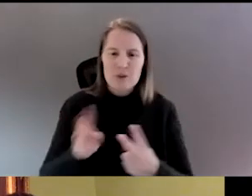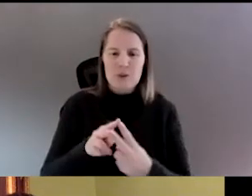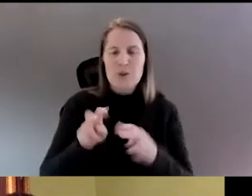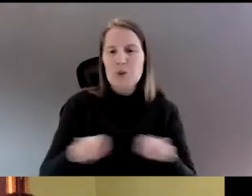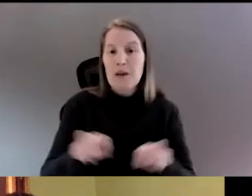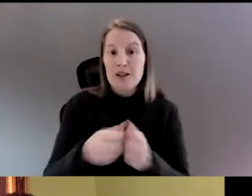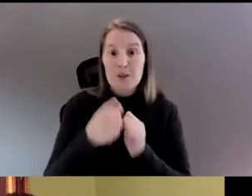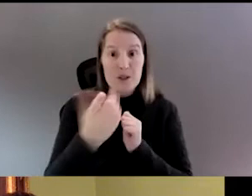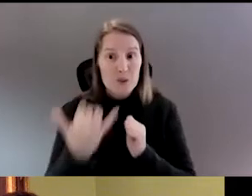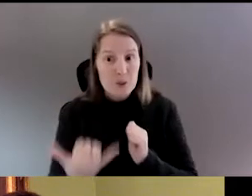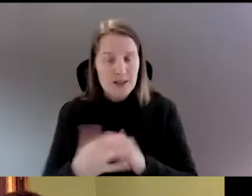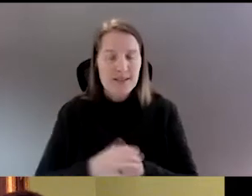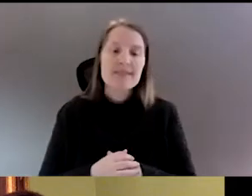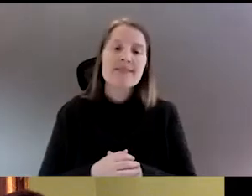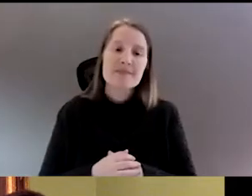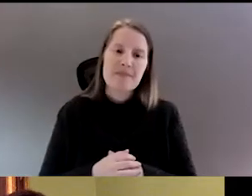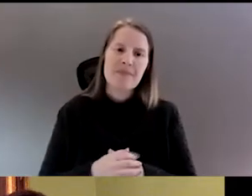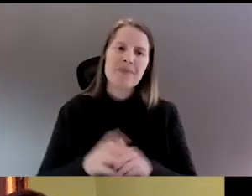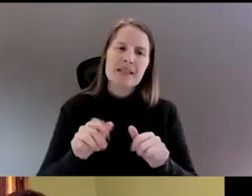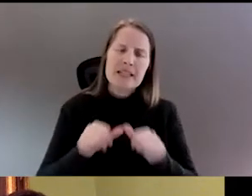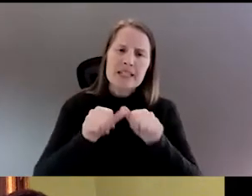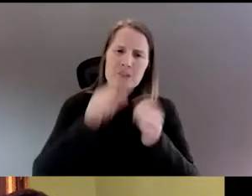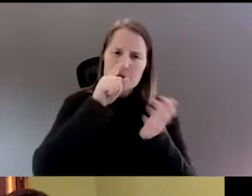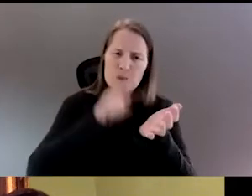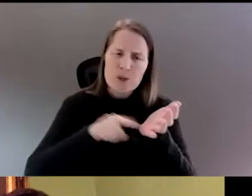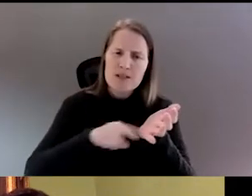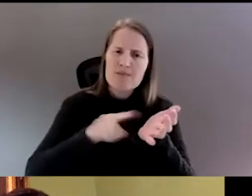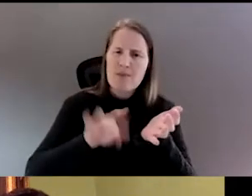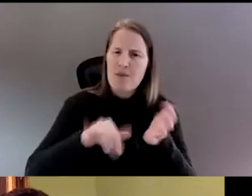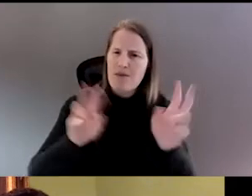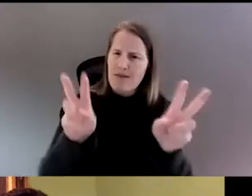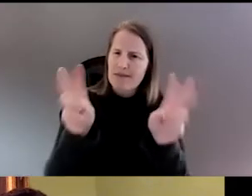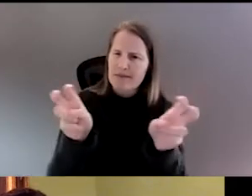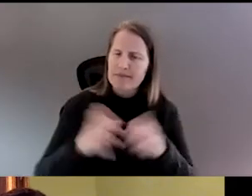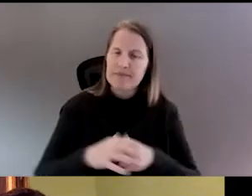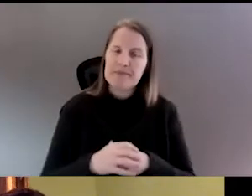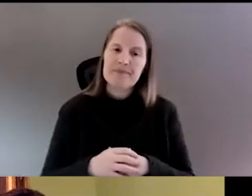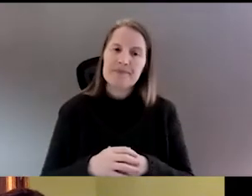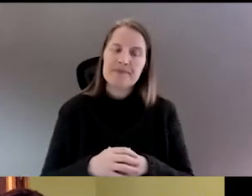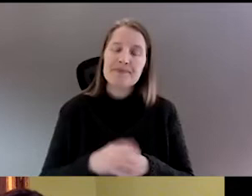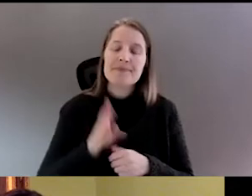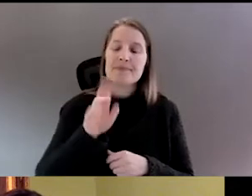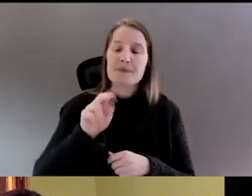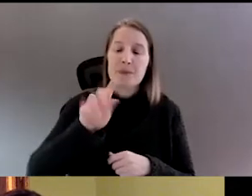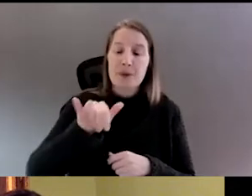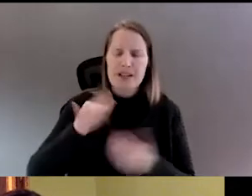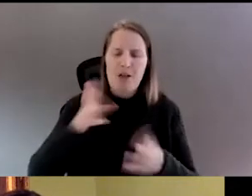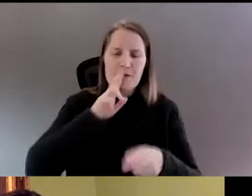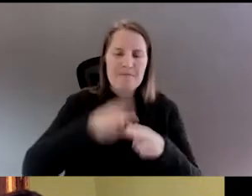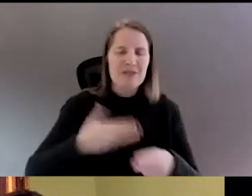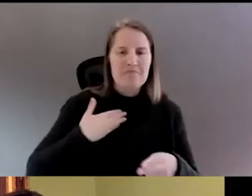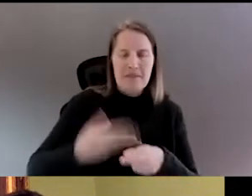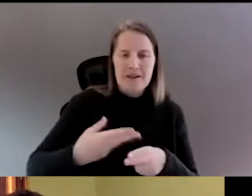we continue to explore this topic. As Brittany mentioned, I'm Tuara Good. I direct the